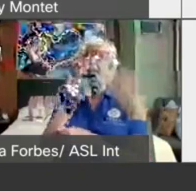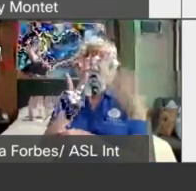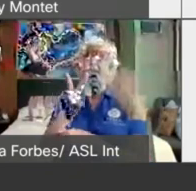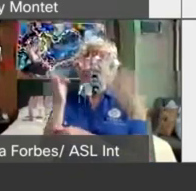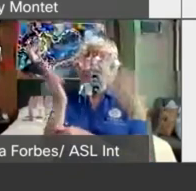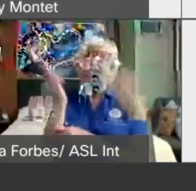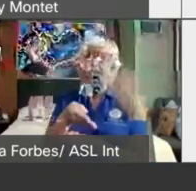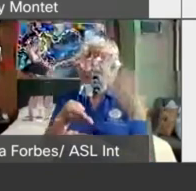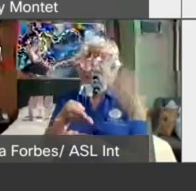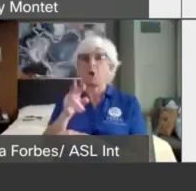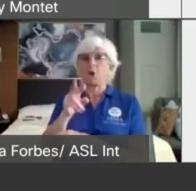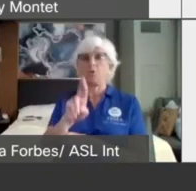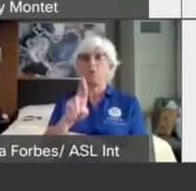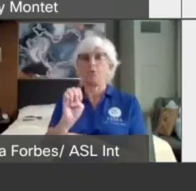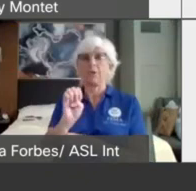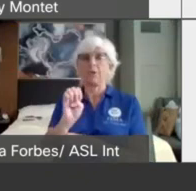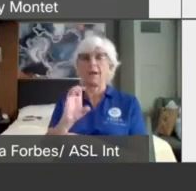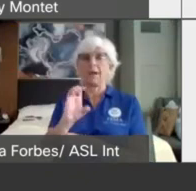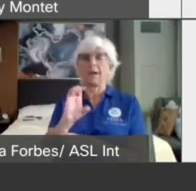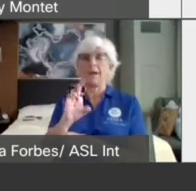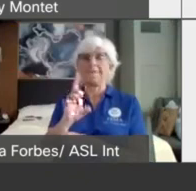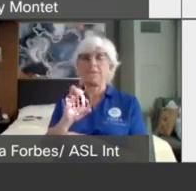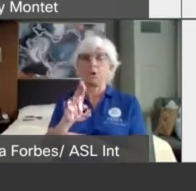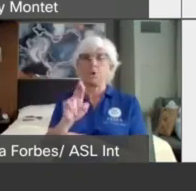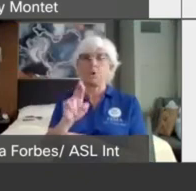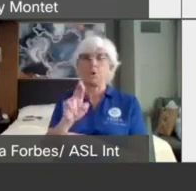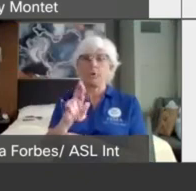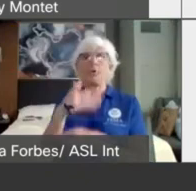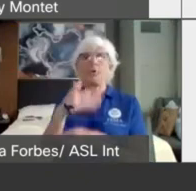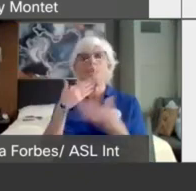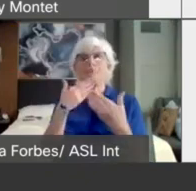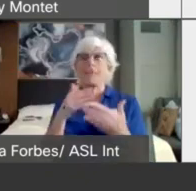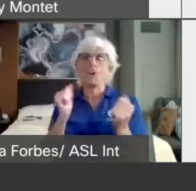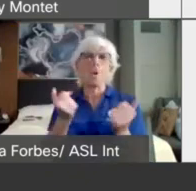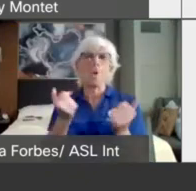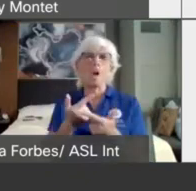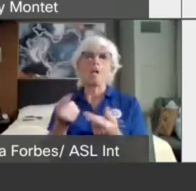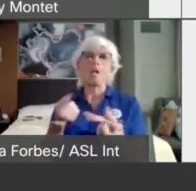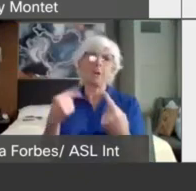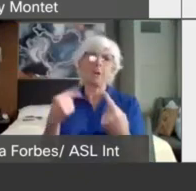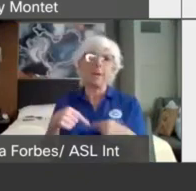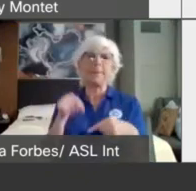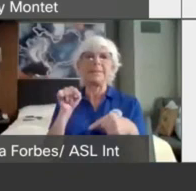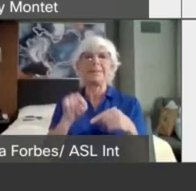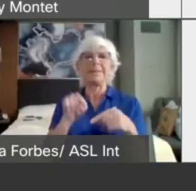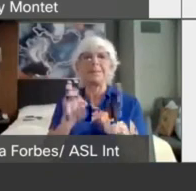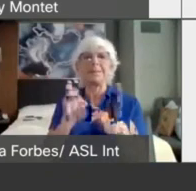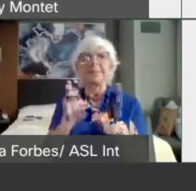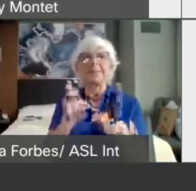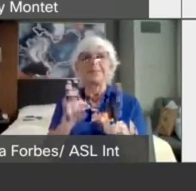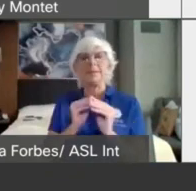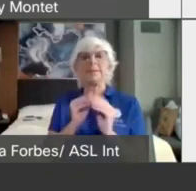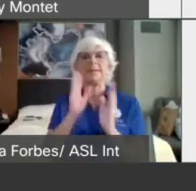brla.gov/recovery. Thank you all for joining us this evening. I pray that everyone has a